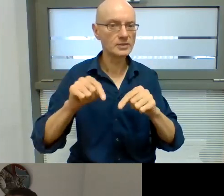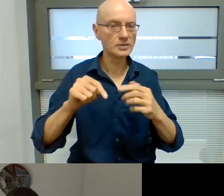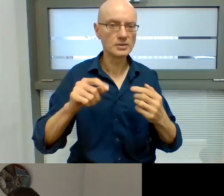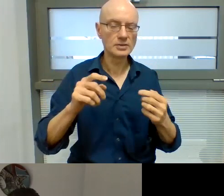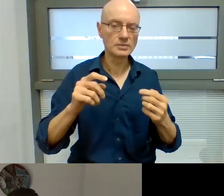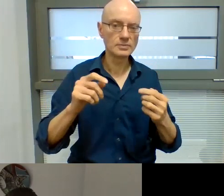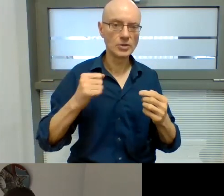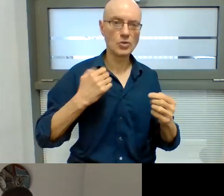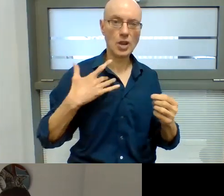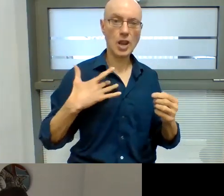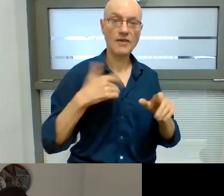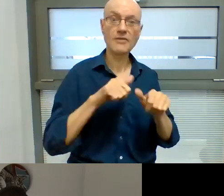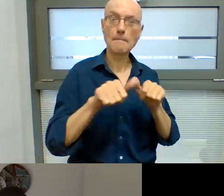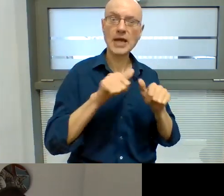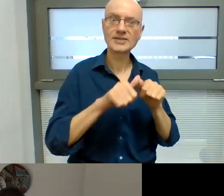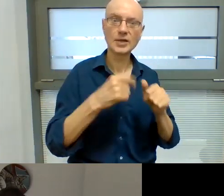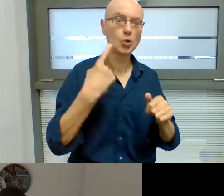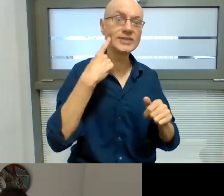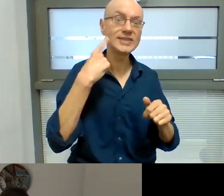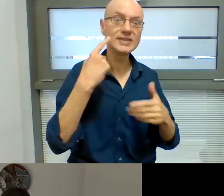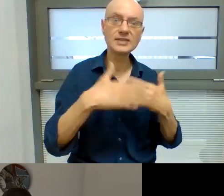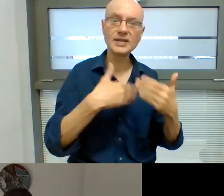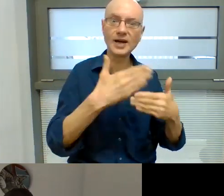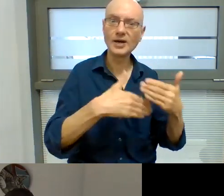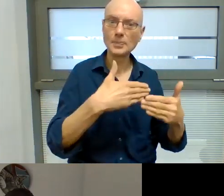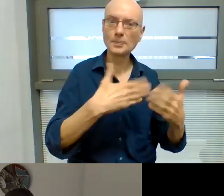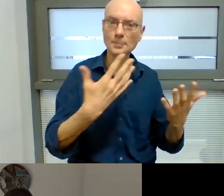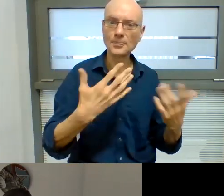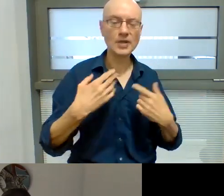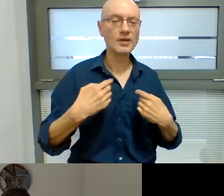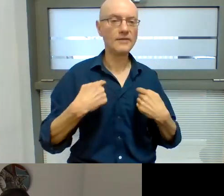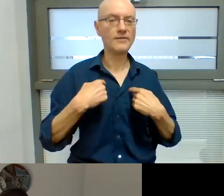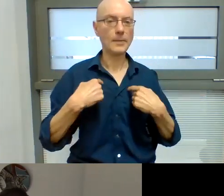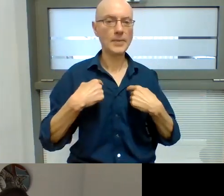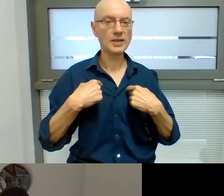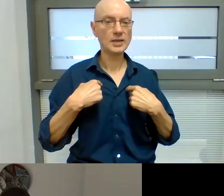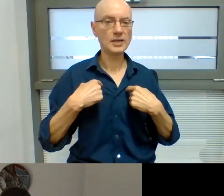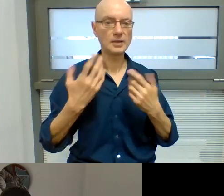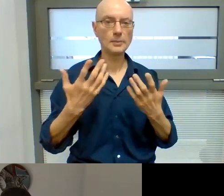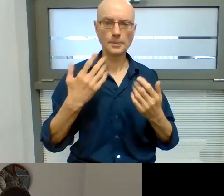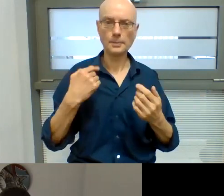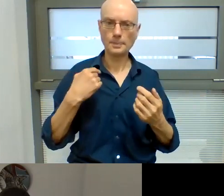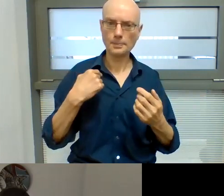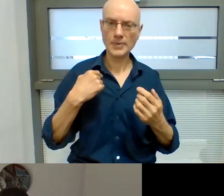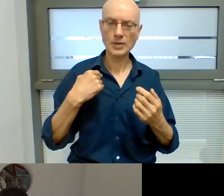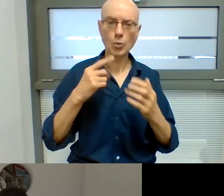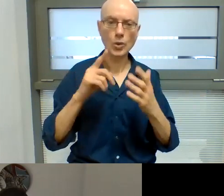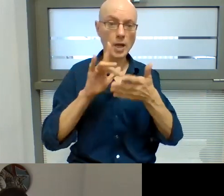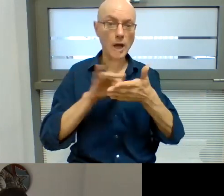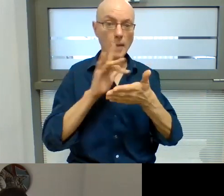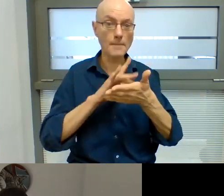is so much better and so much easier. And for me, when iPads came along, that